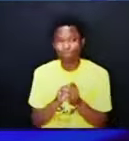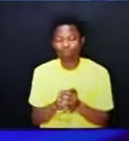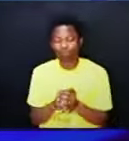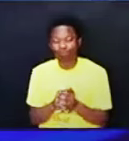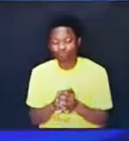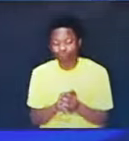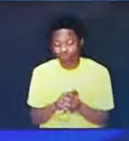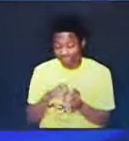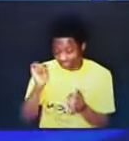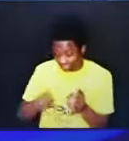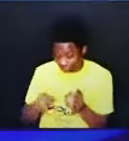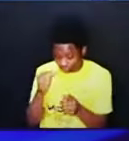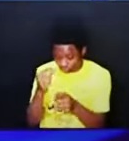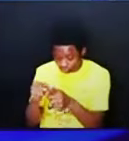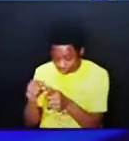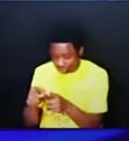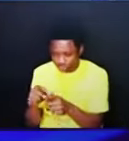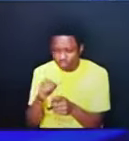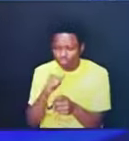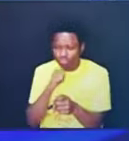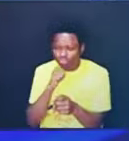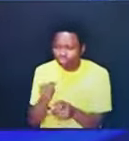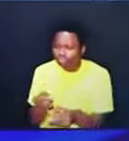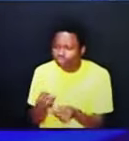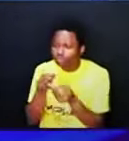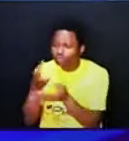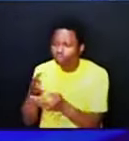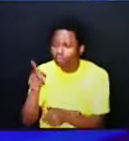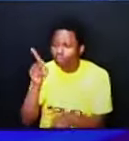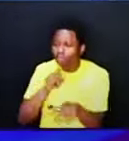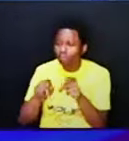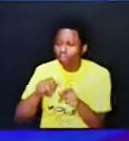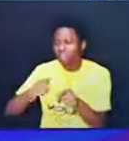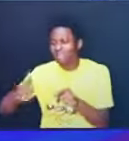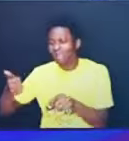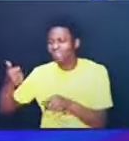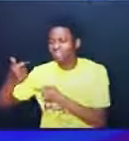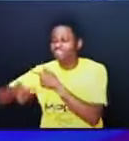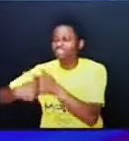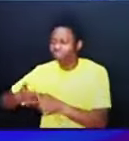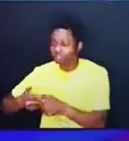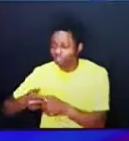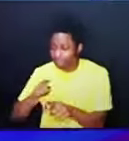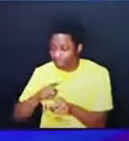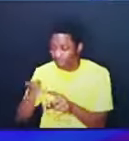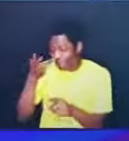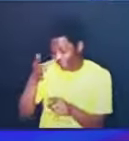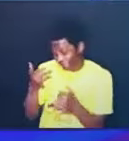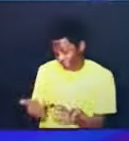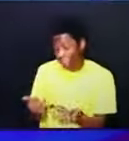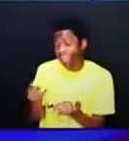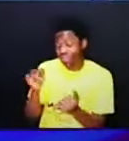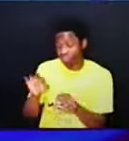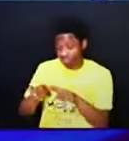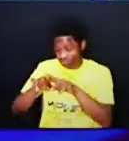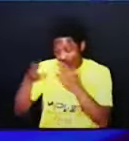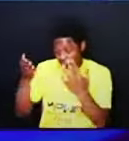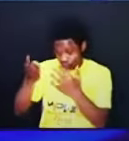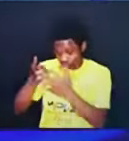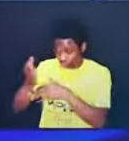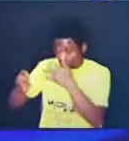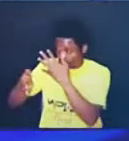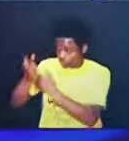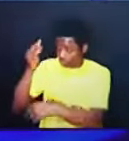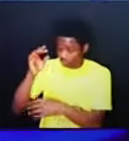which was not made known to people in other generations, as it has now been revealed by the Spirit to